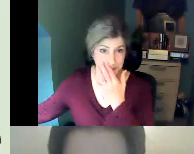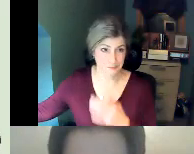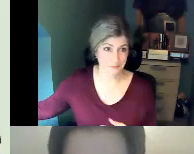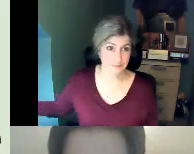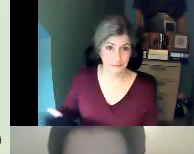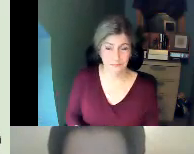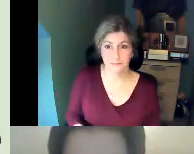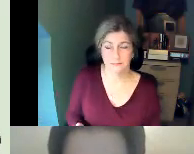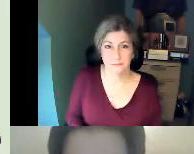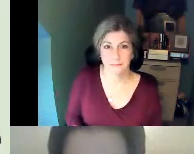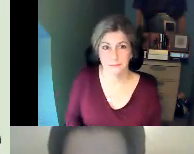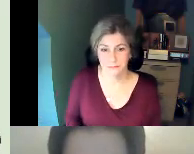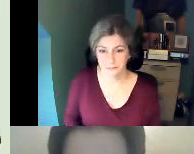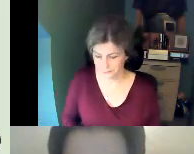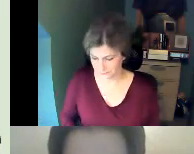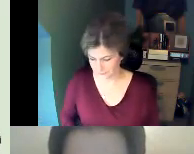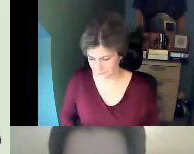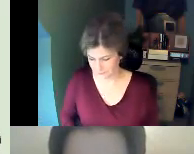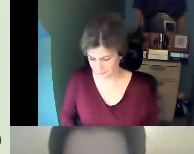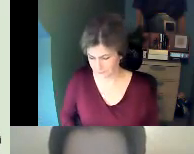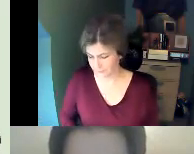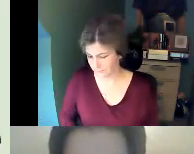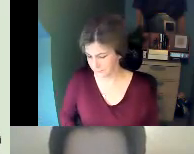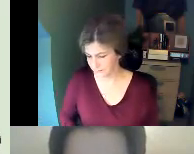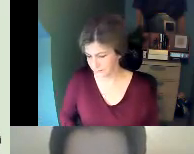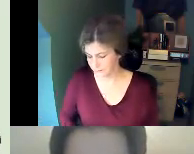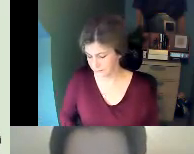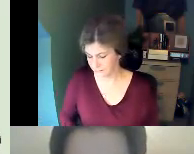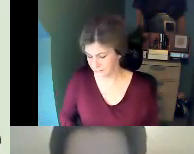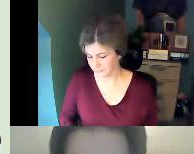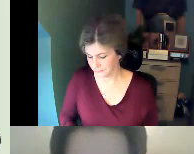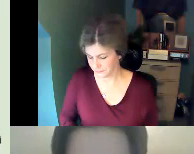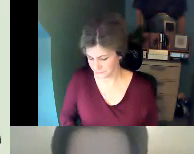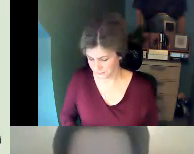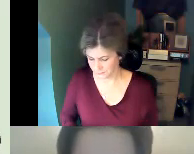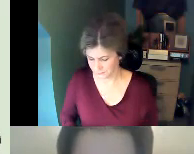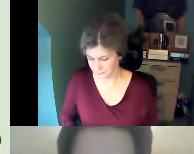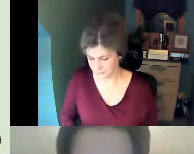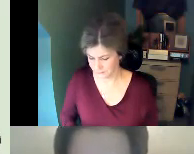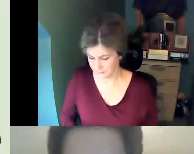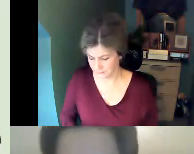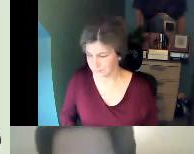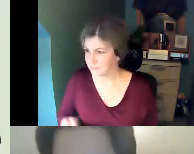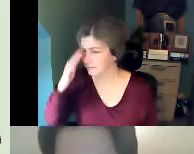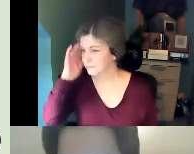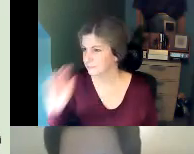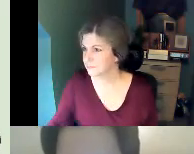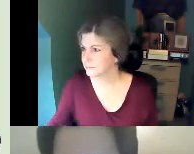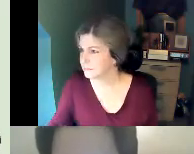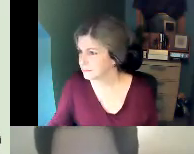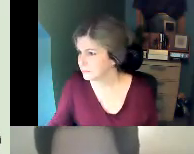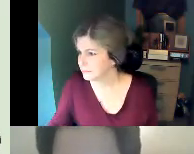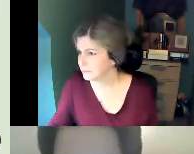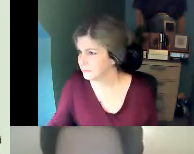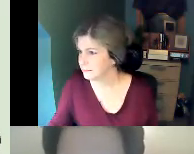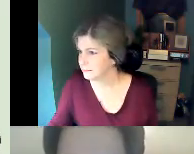the award package and then later get the financial aid package. So it's just having that conversation, call the school,